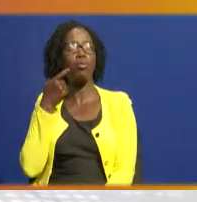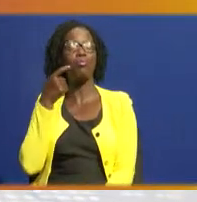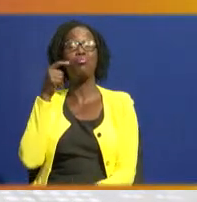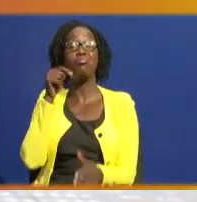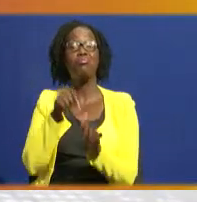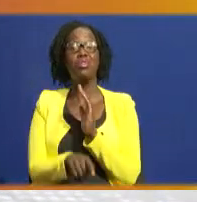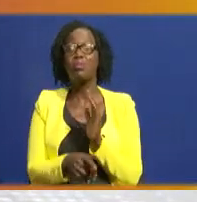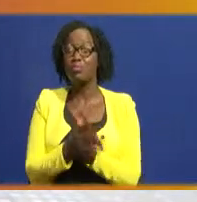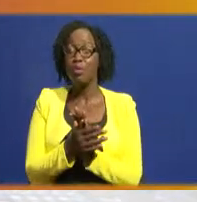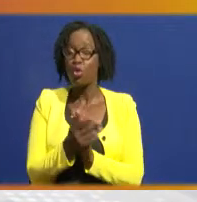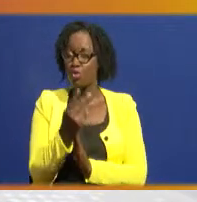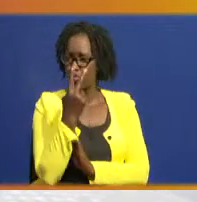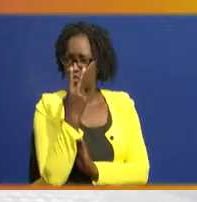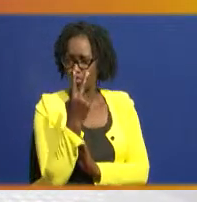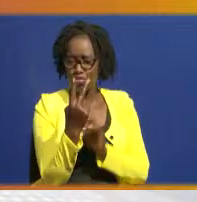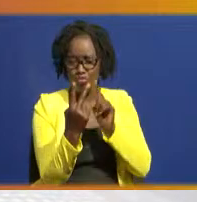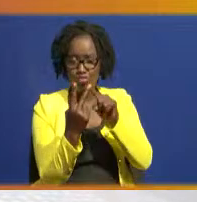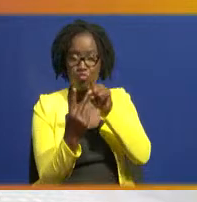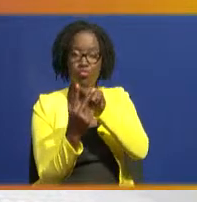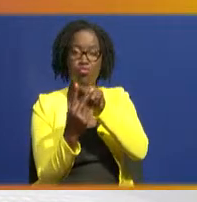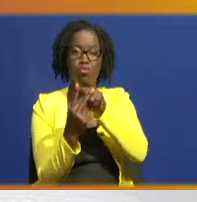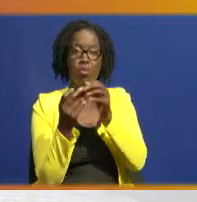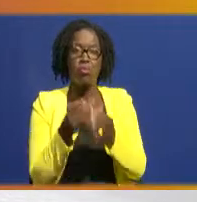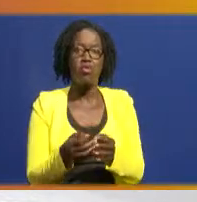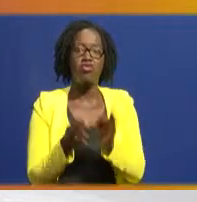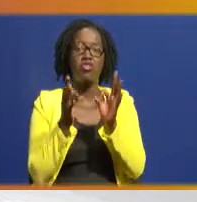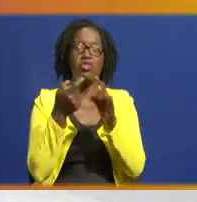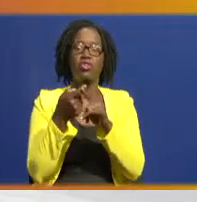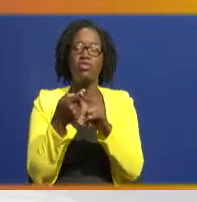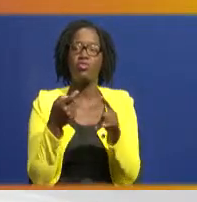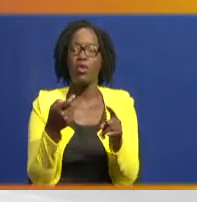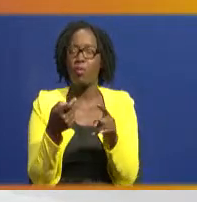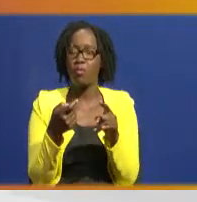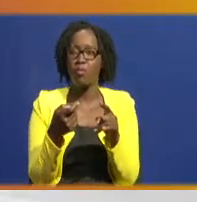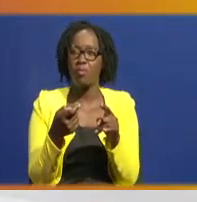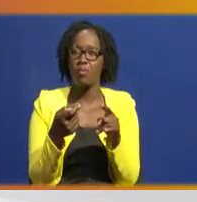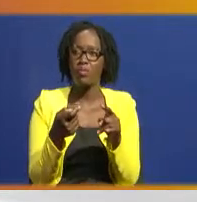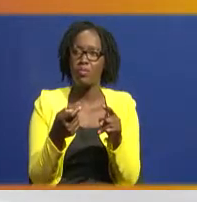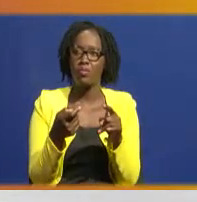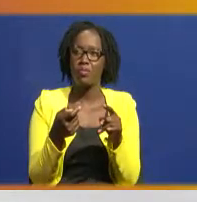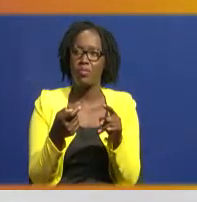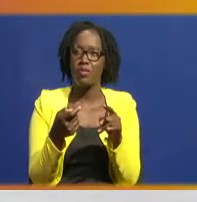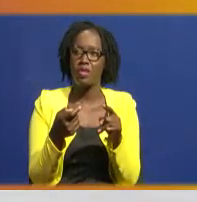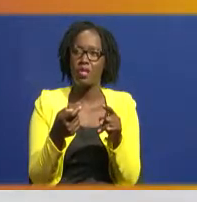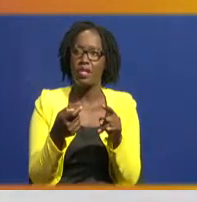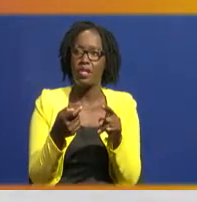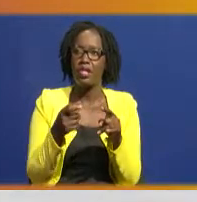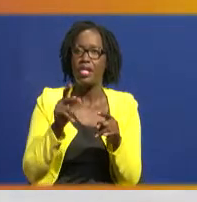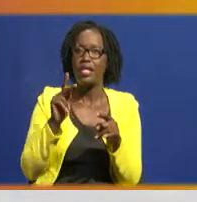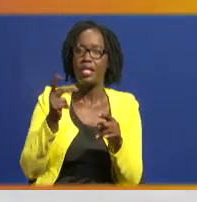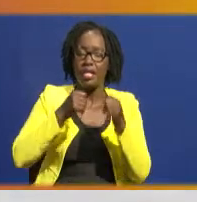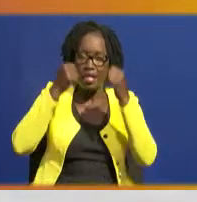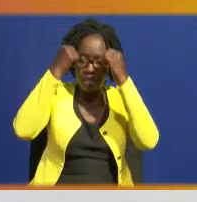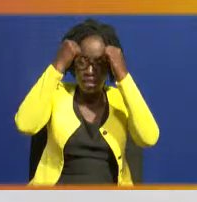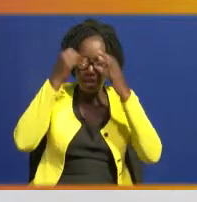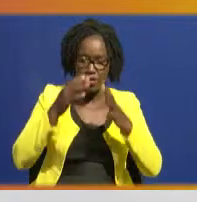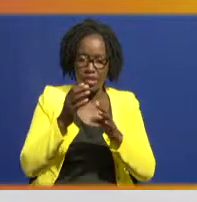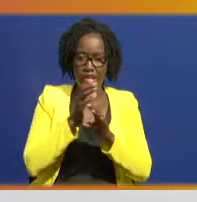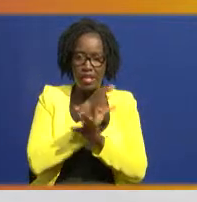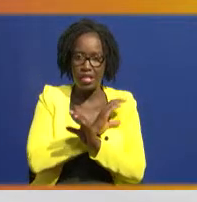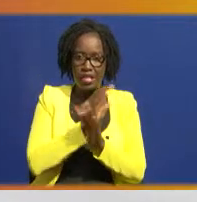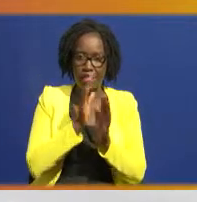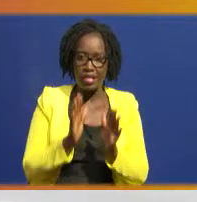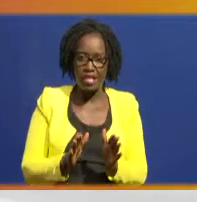by two officials from the Kenya Students Christian Fellowship. They'll be telling